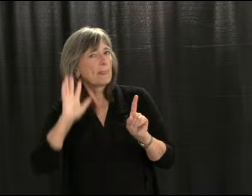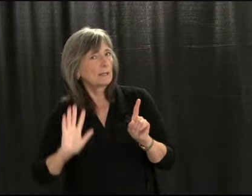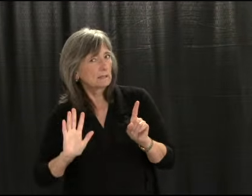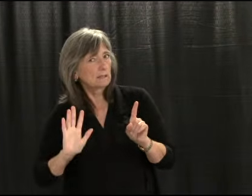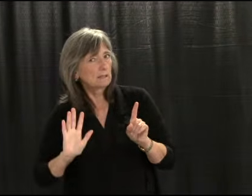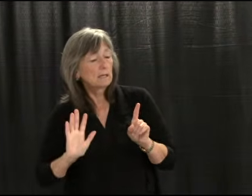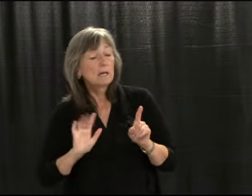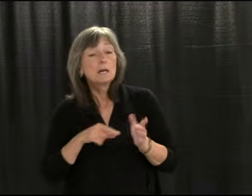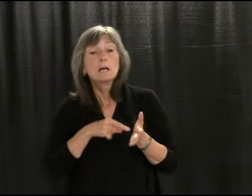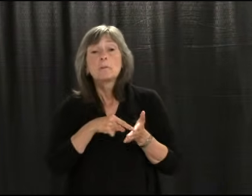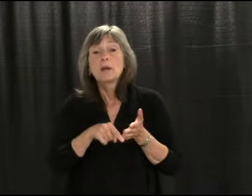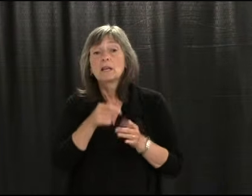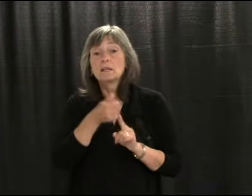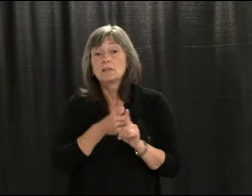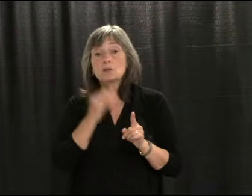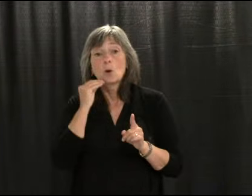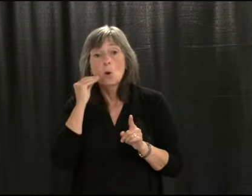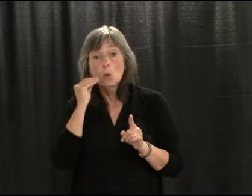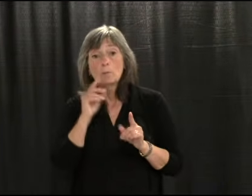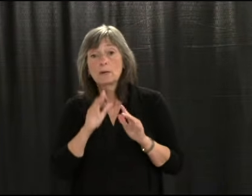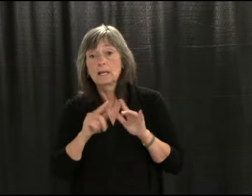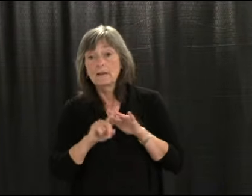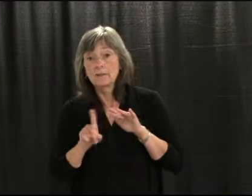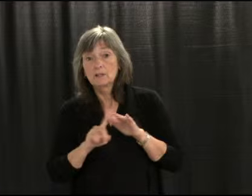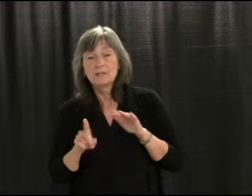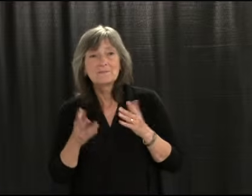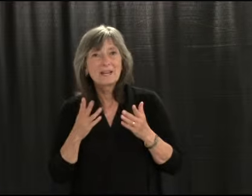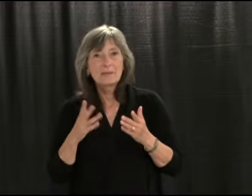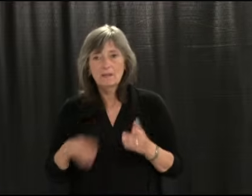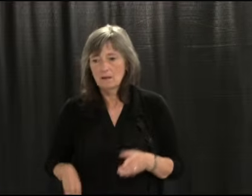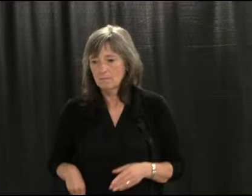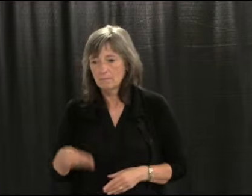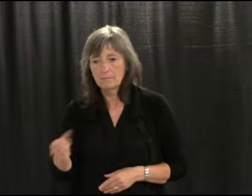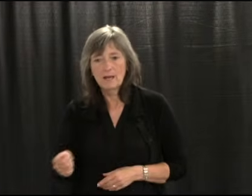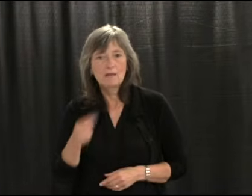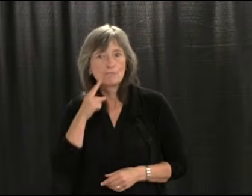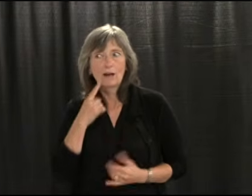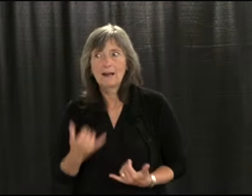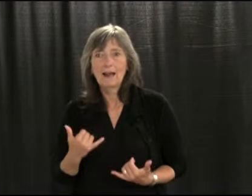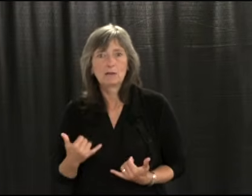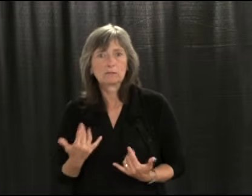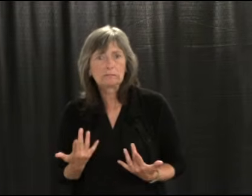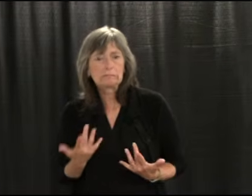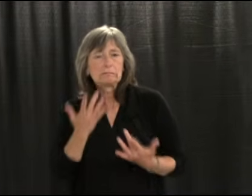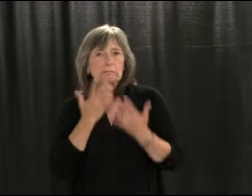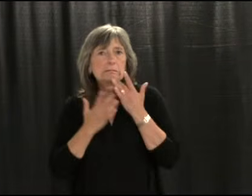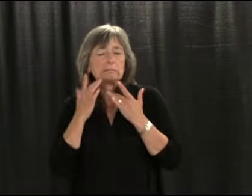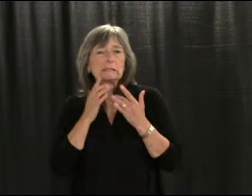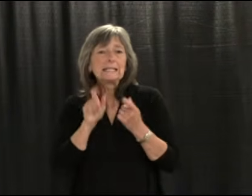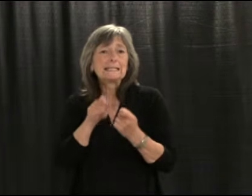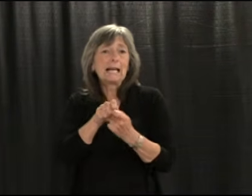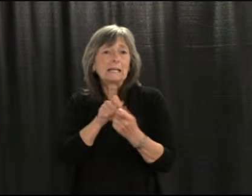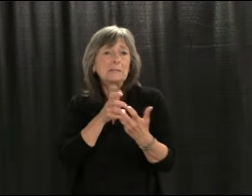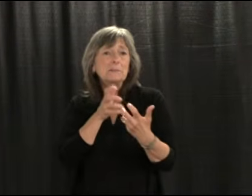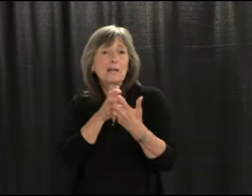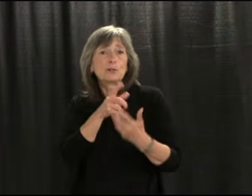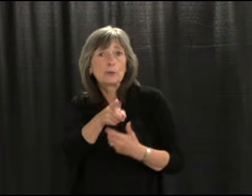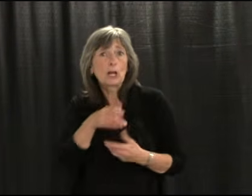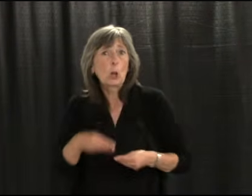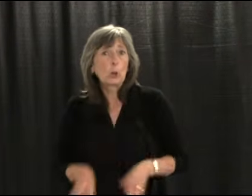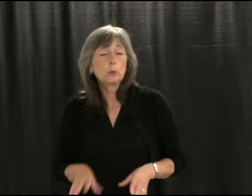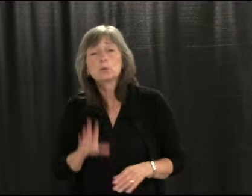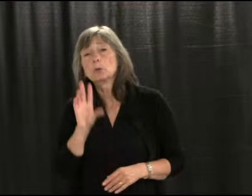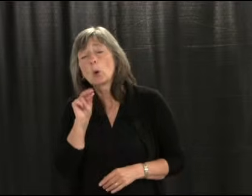the reason we're doing it, of course, is people might be out of pocket, so I guess in some way it is reimbursement, but it's not dollar for dollar reimbursement. I